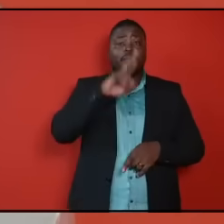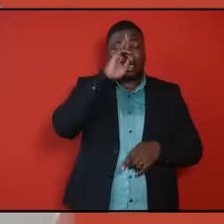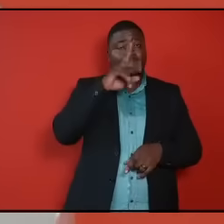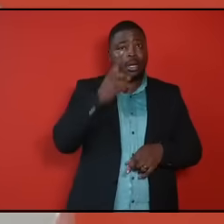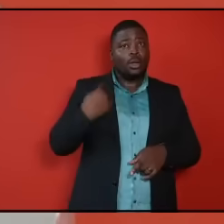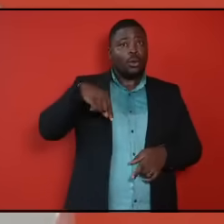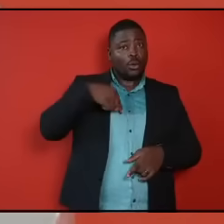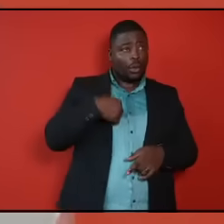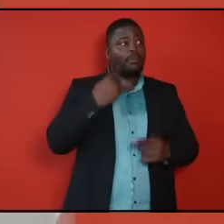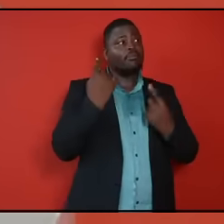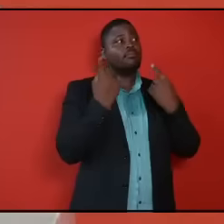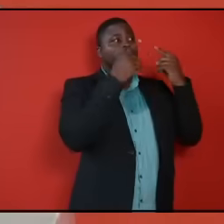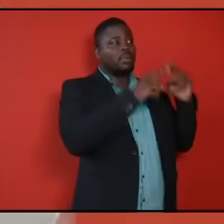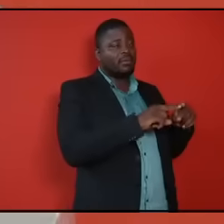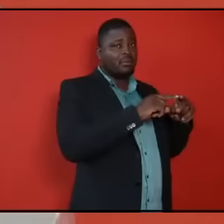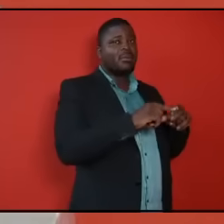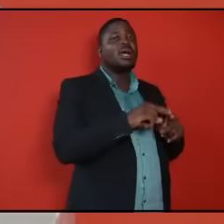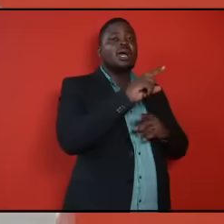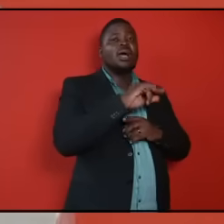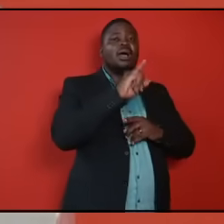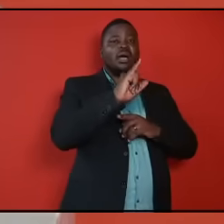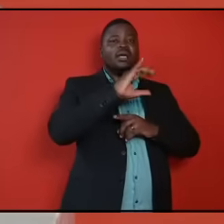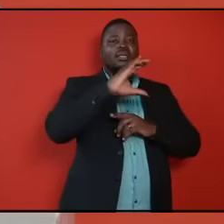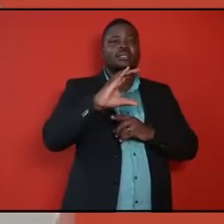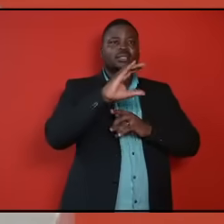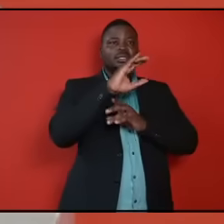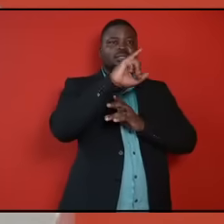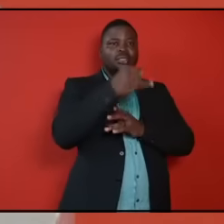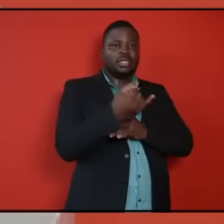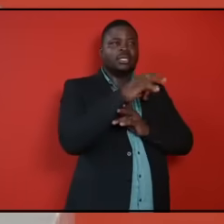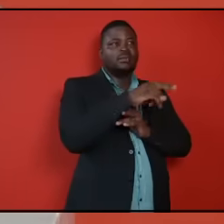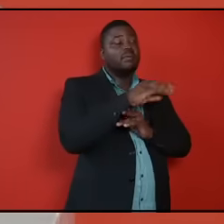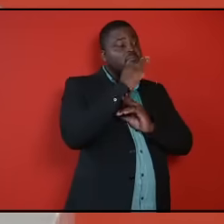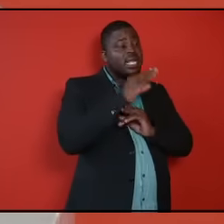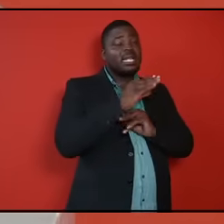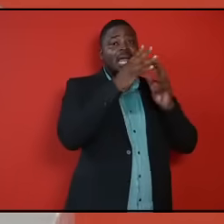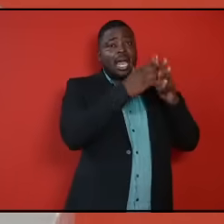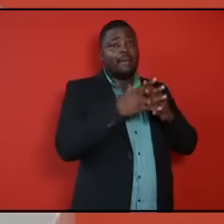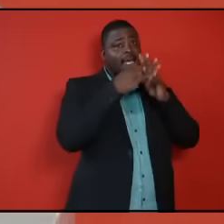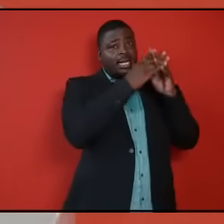the ICJ, America will never forgive you for that.